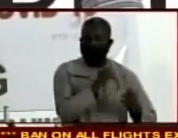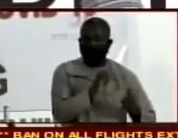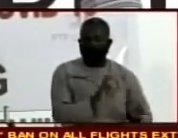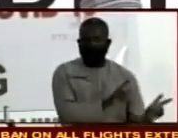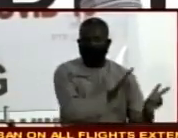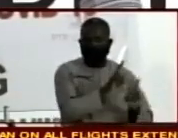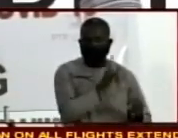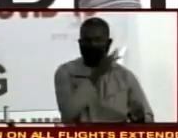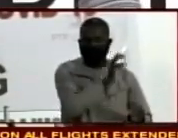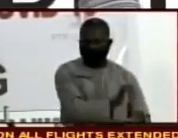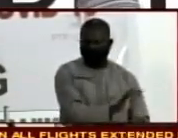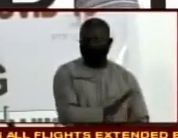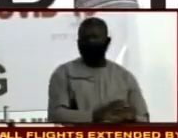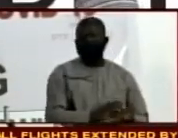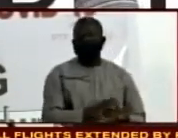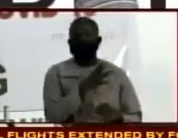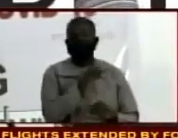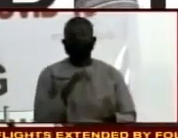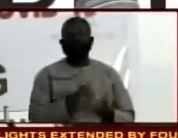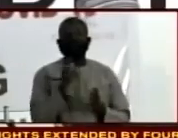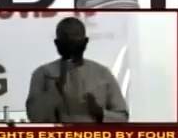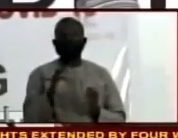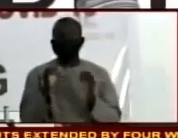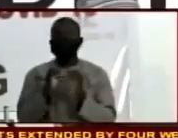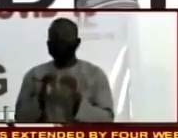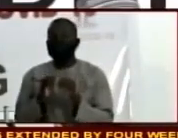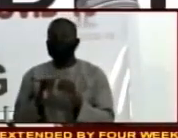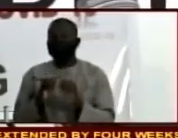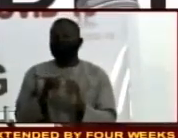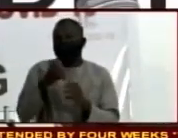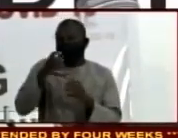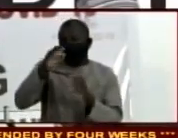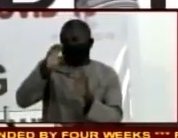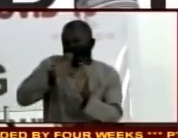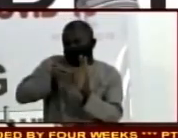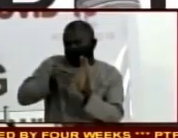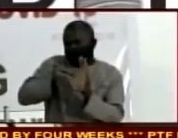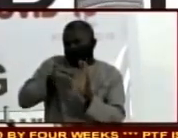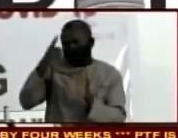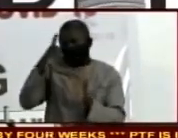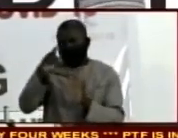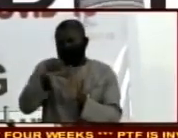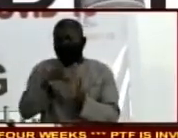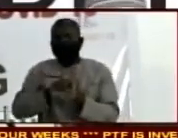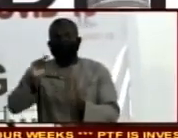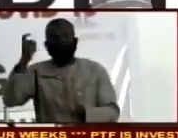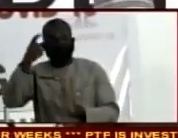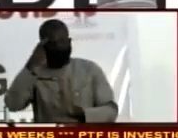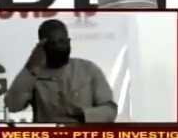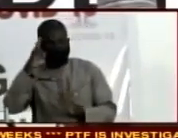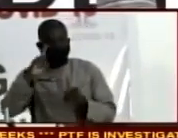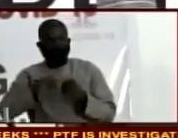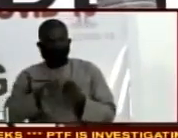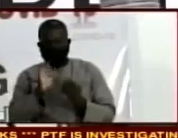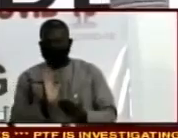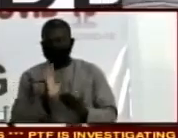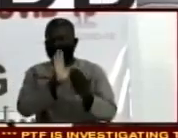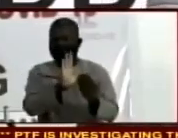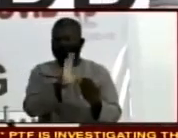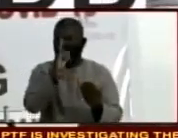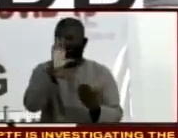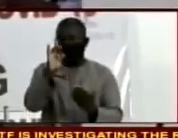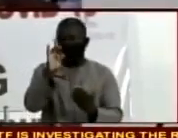treatment, and it will be much cheaper for state governments to adopt this approach for the 80% of those that will be